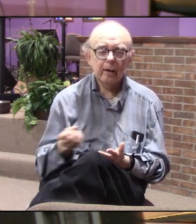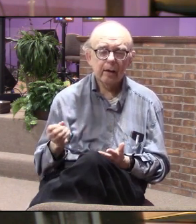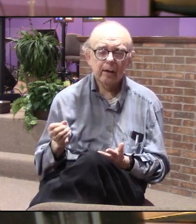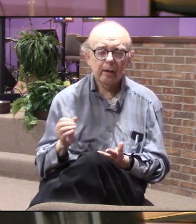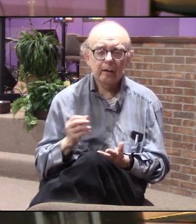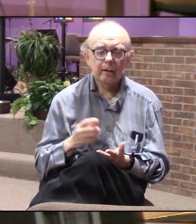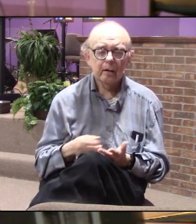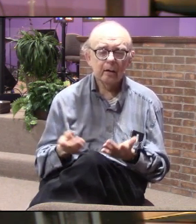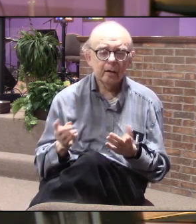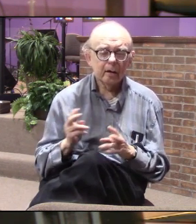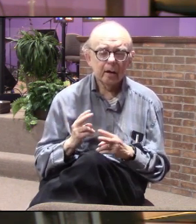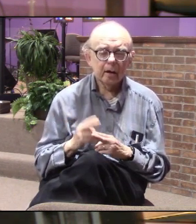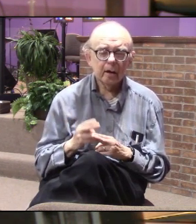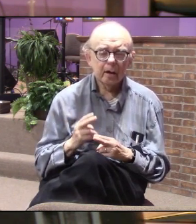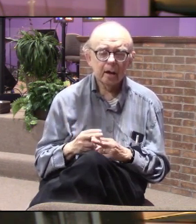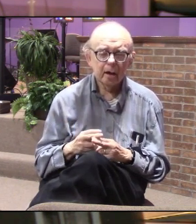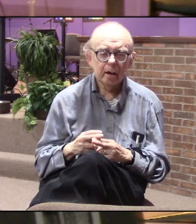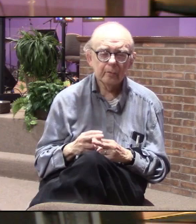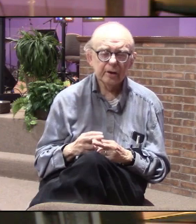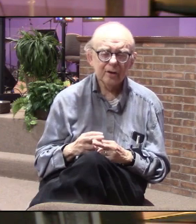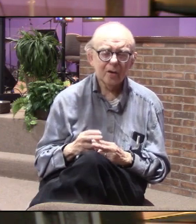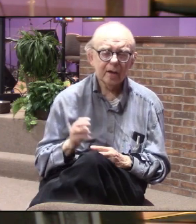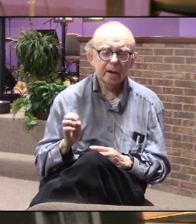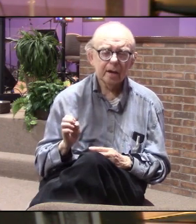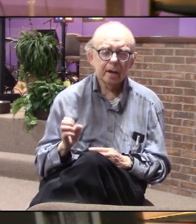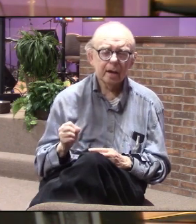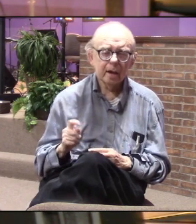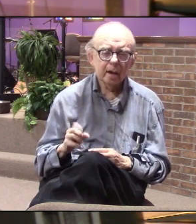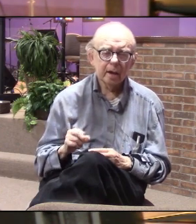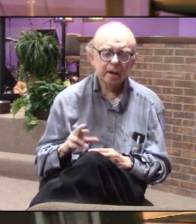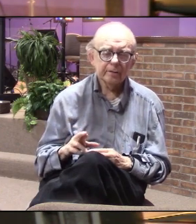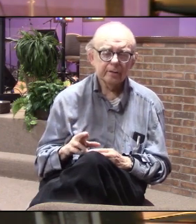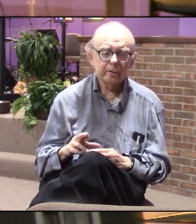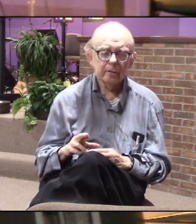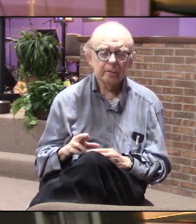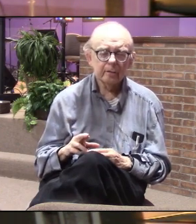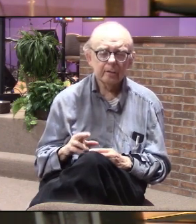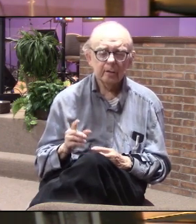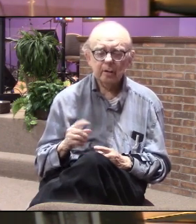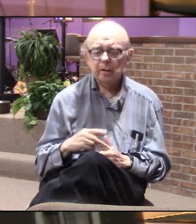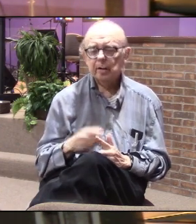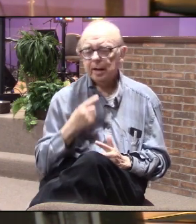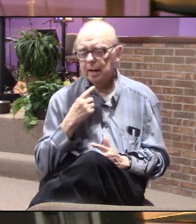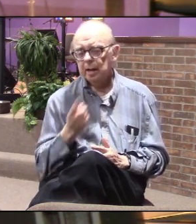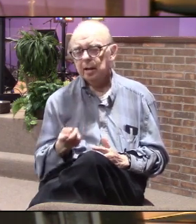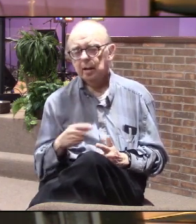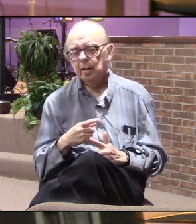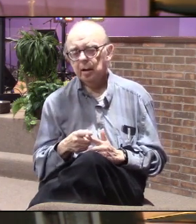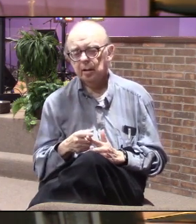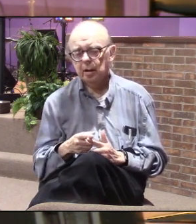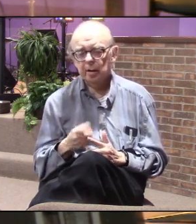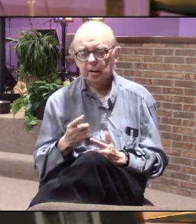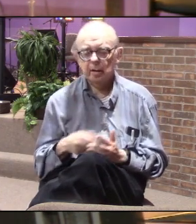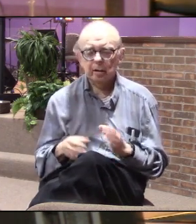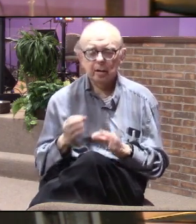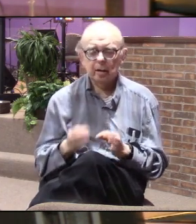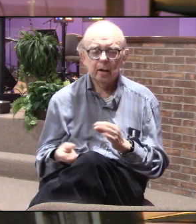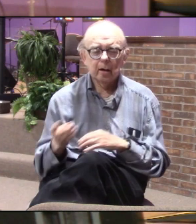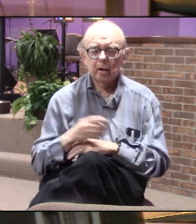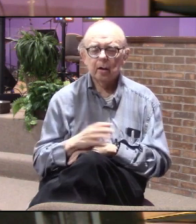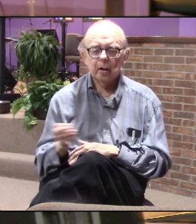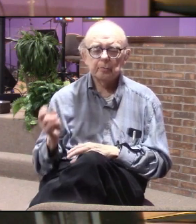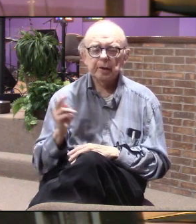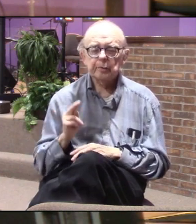that's what we kind of call Easter. That's what we celebrate Easter. But then he says, then on Judgment Day, the people